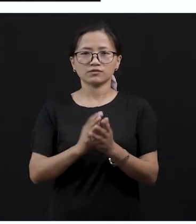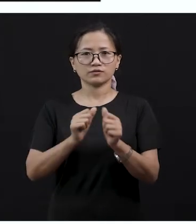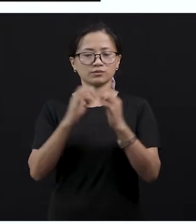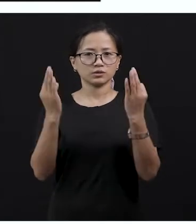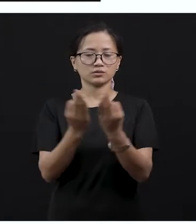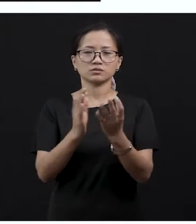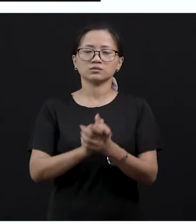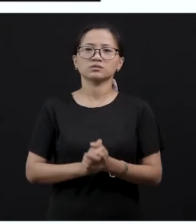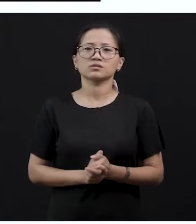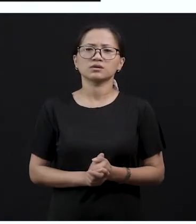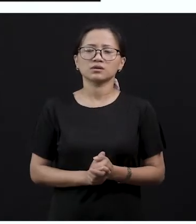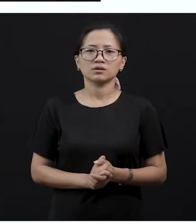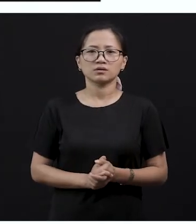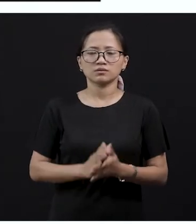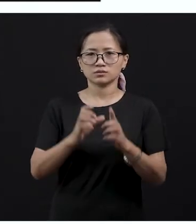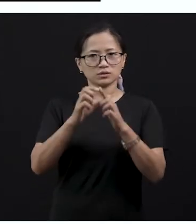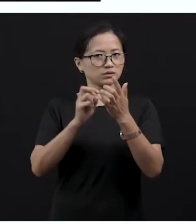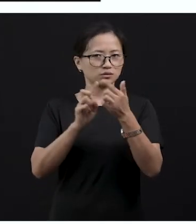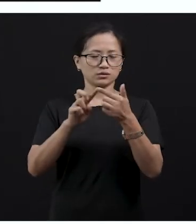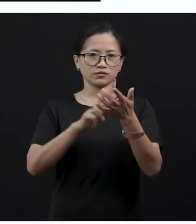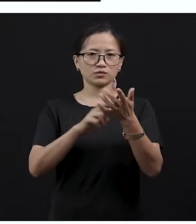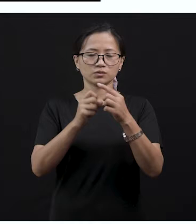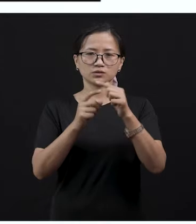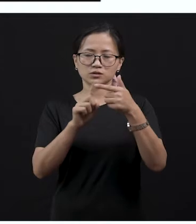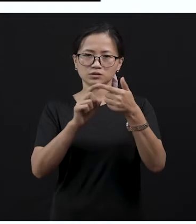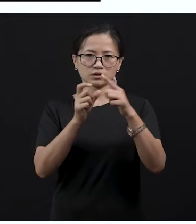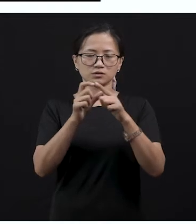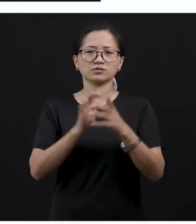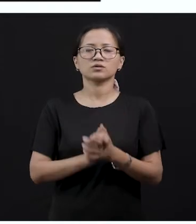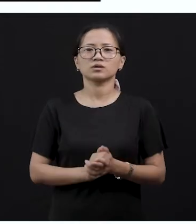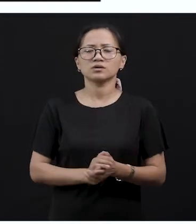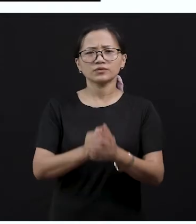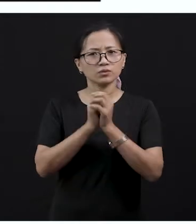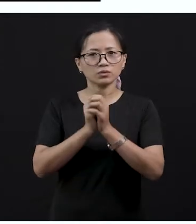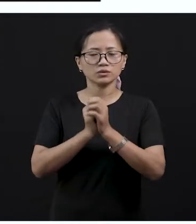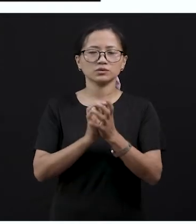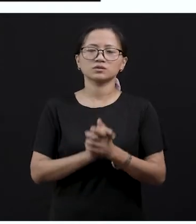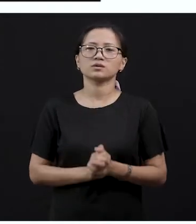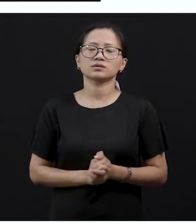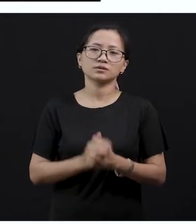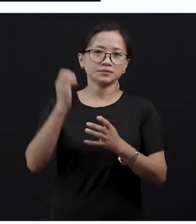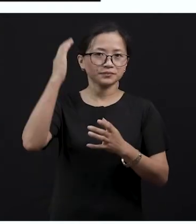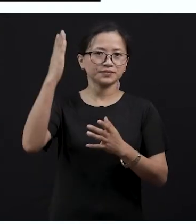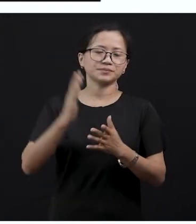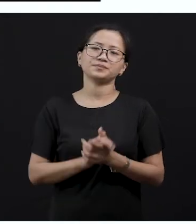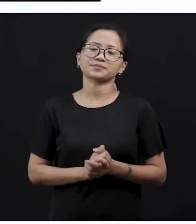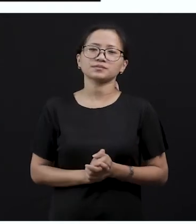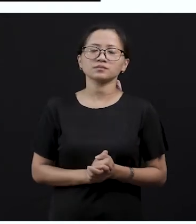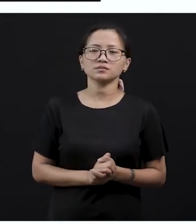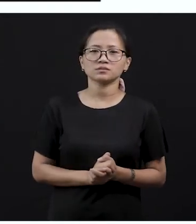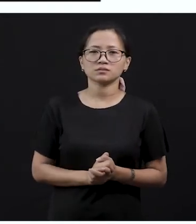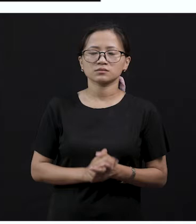were really a devotee of Hindu gods. That means they really worshipped Hindu gods, okay? And